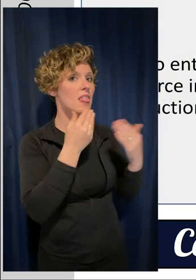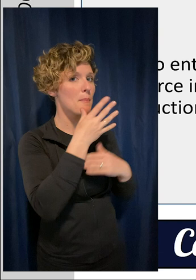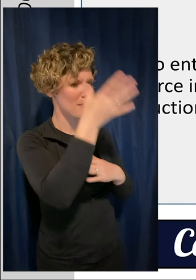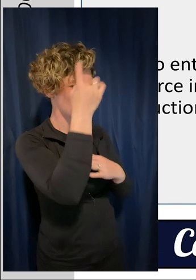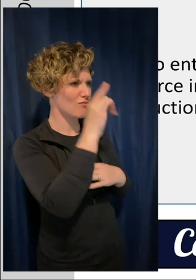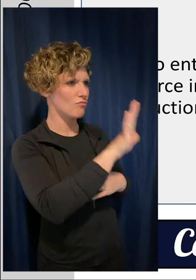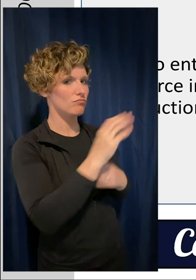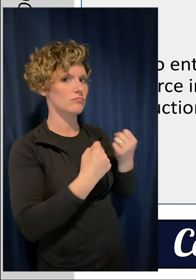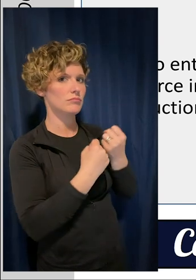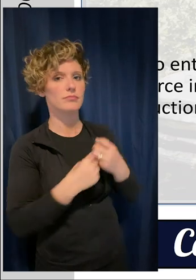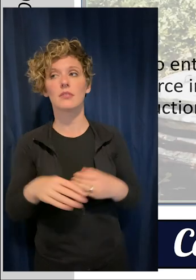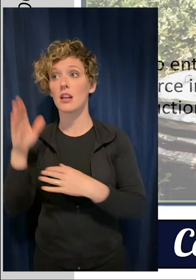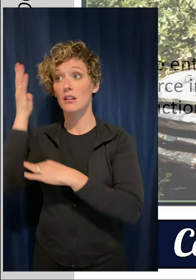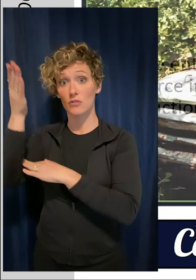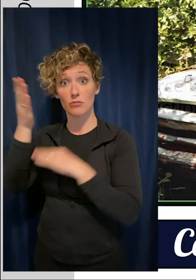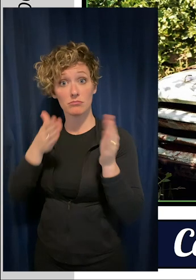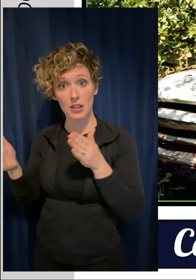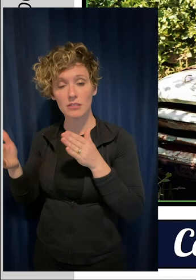in construction.